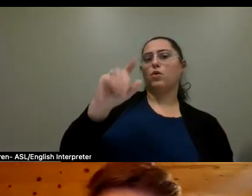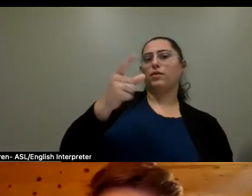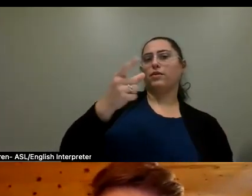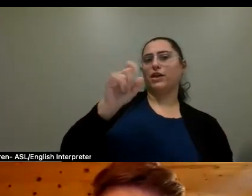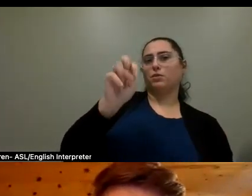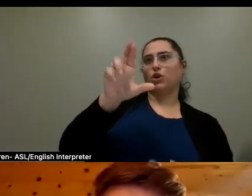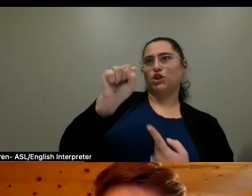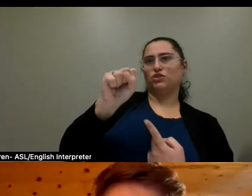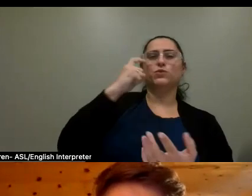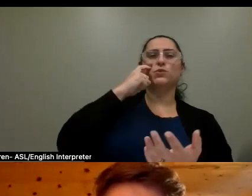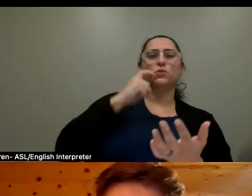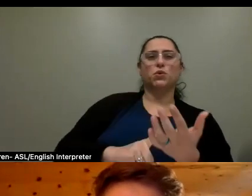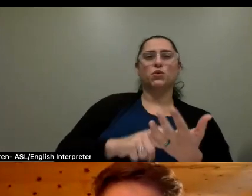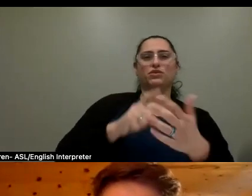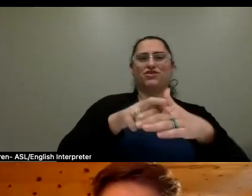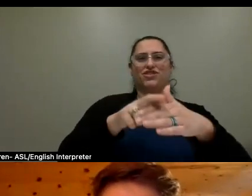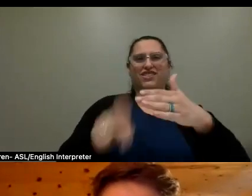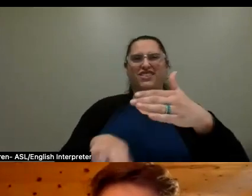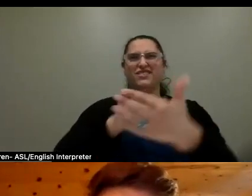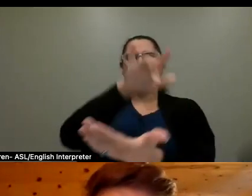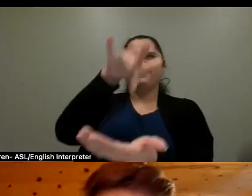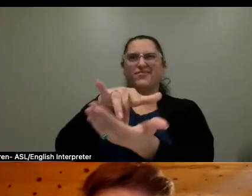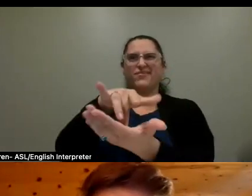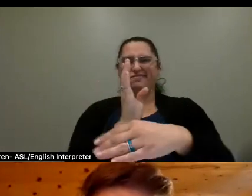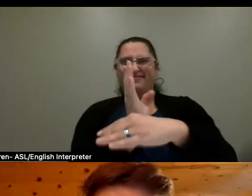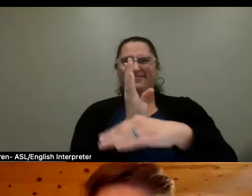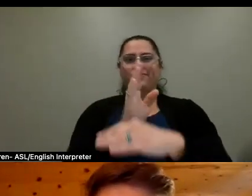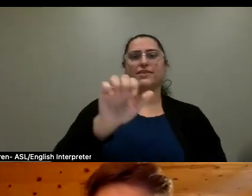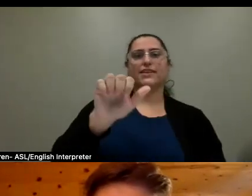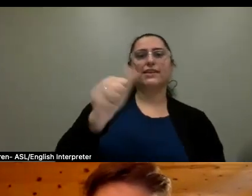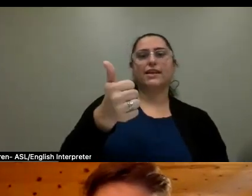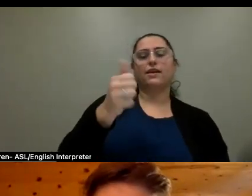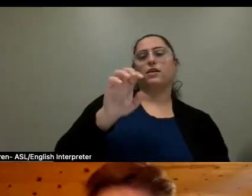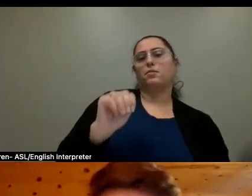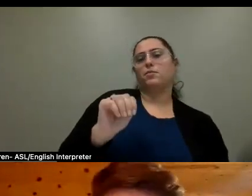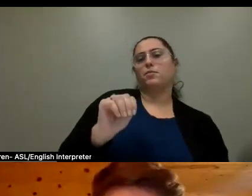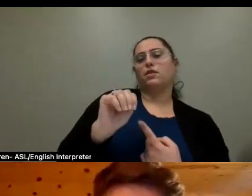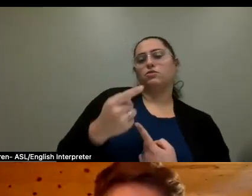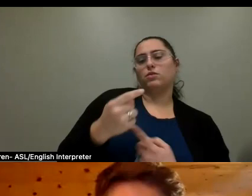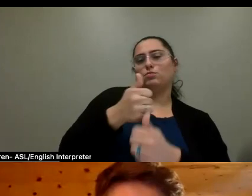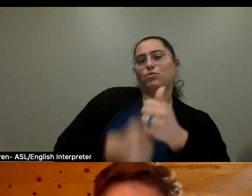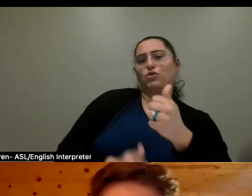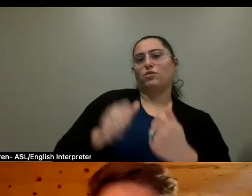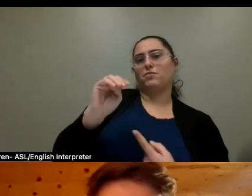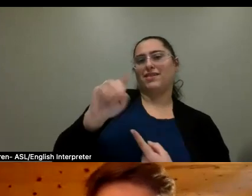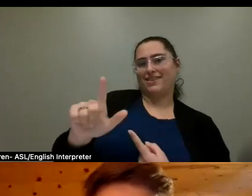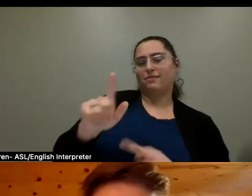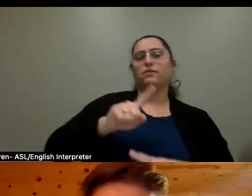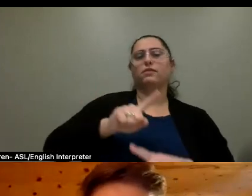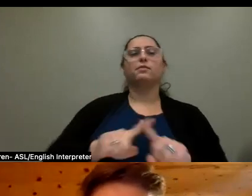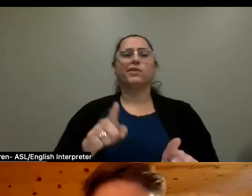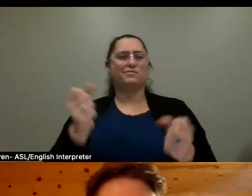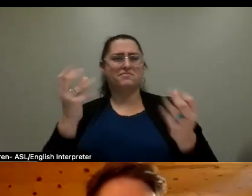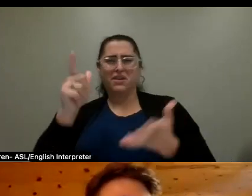So on, I guess the median is about 10 milligrams per liter, but then, so a bunch of them are really low